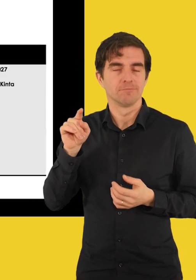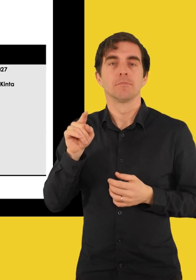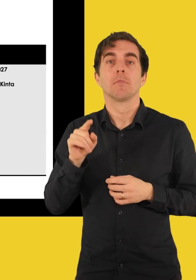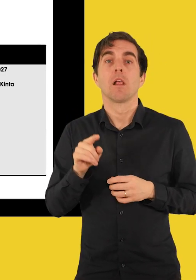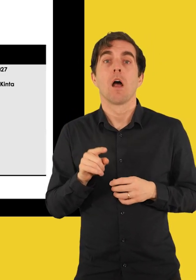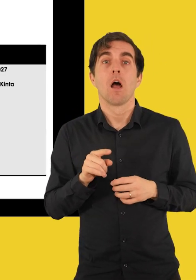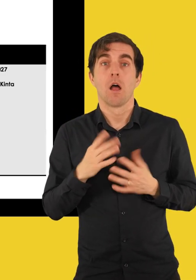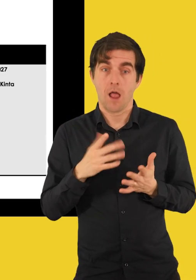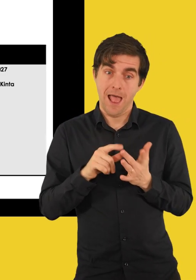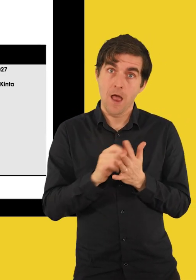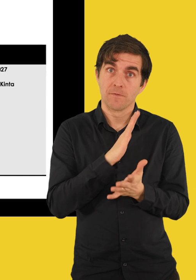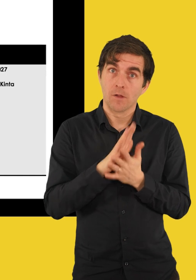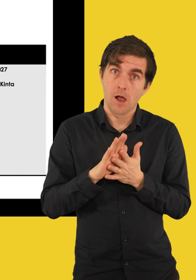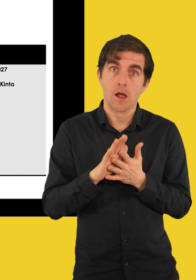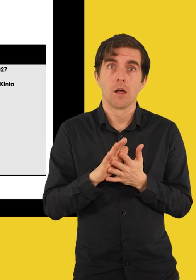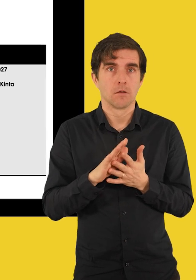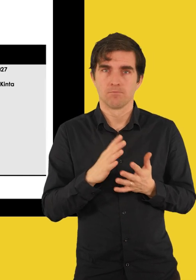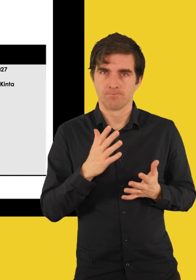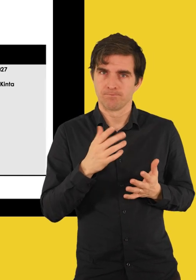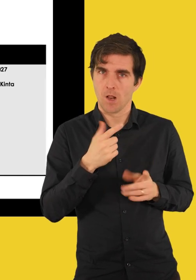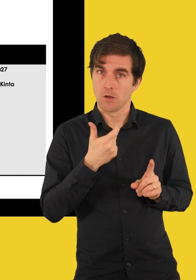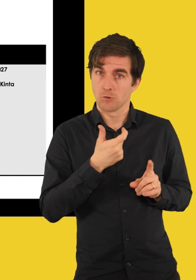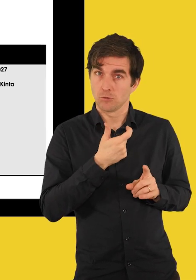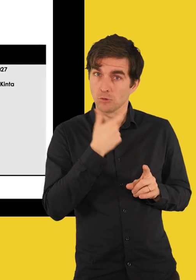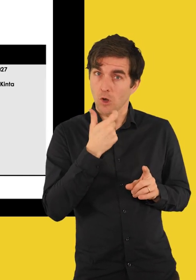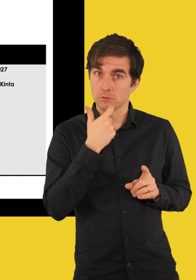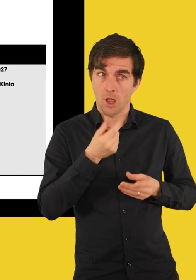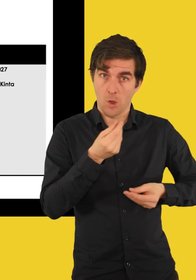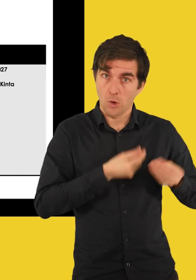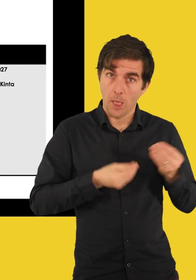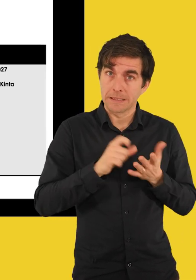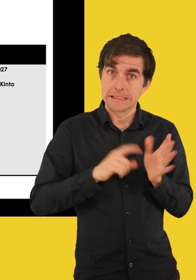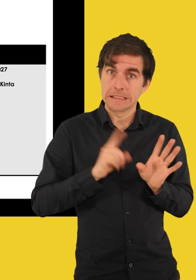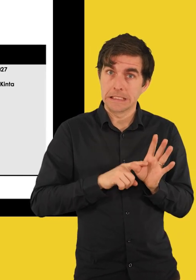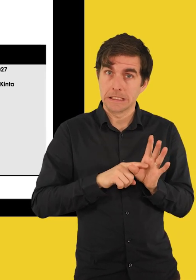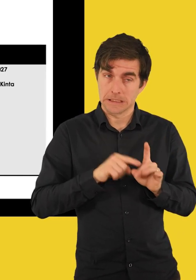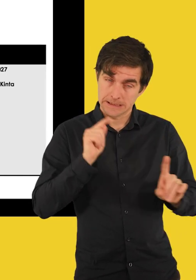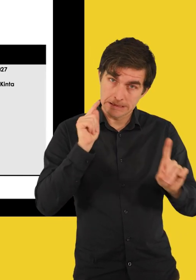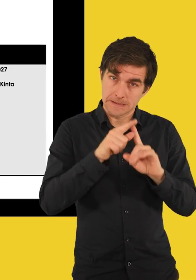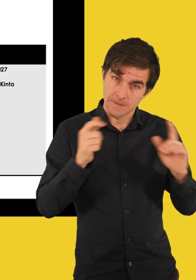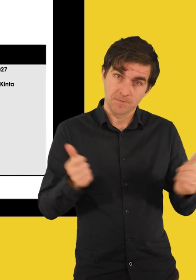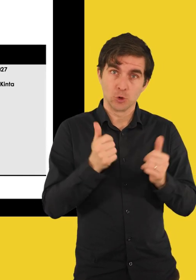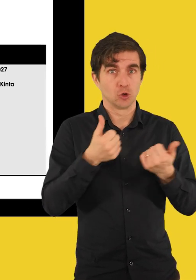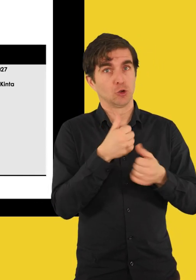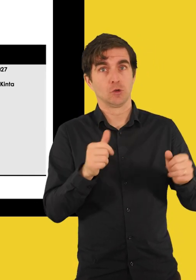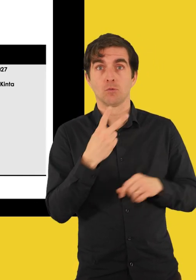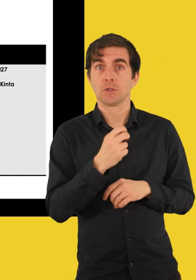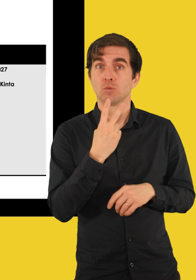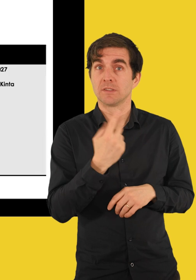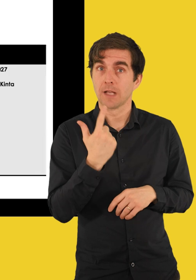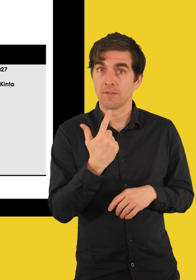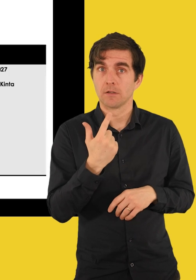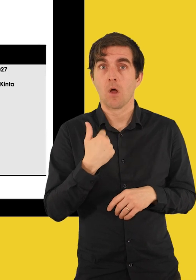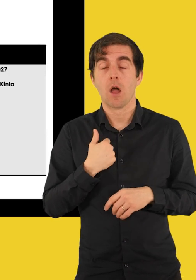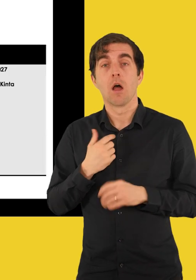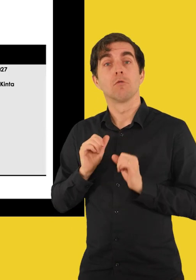town. But for Ipoh, is for Ipoh to be a Doughnut Economic City by 2027. When